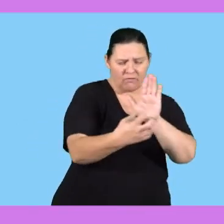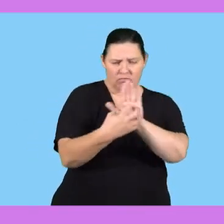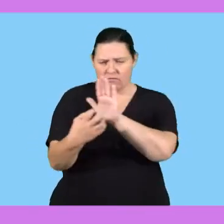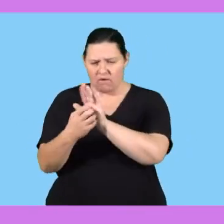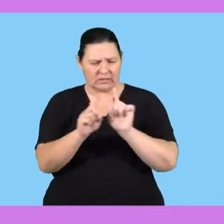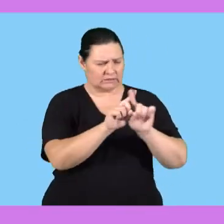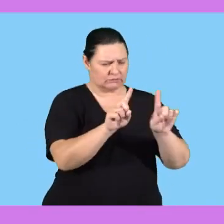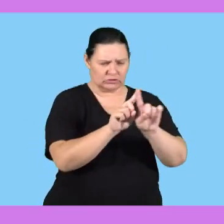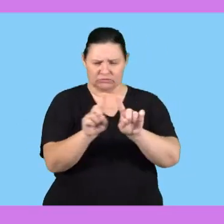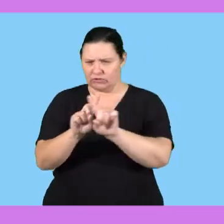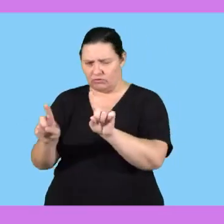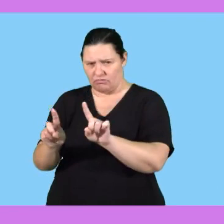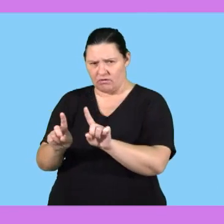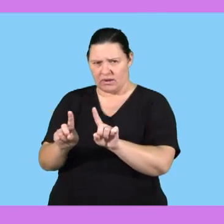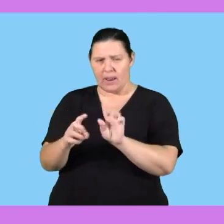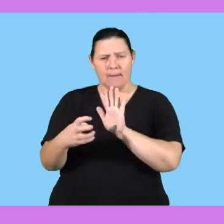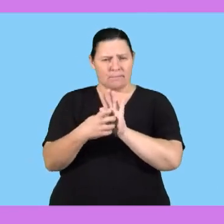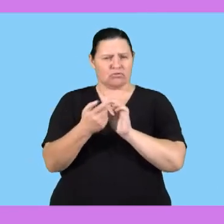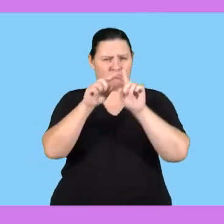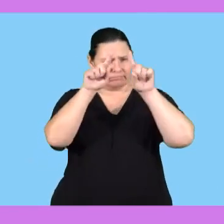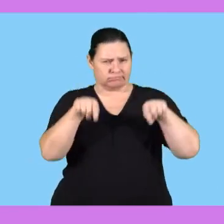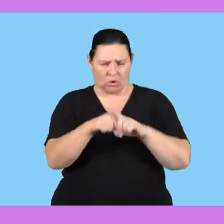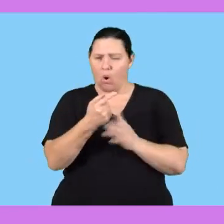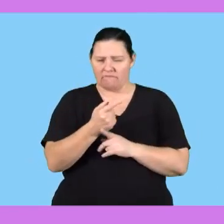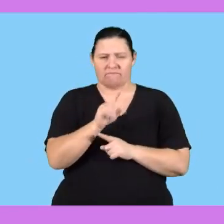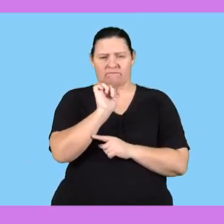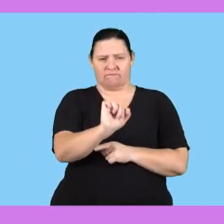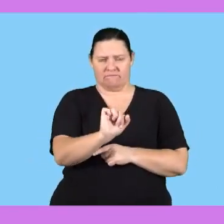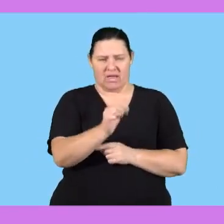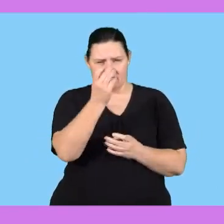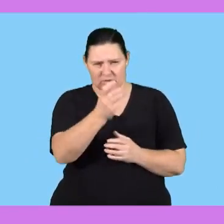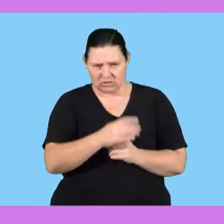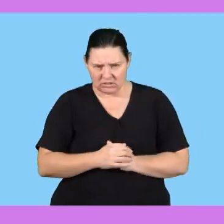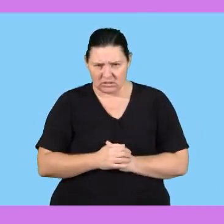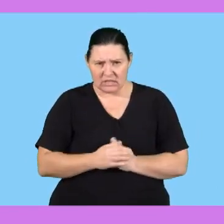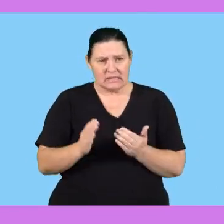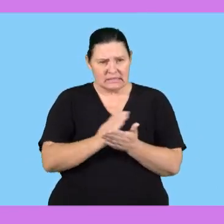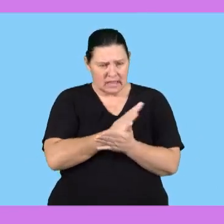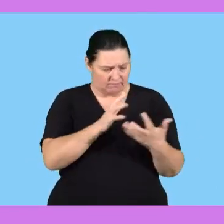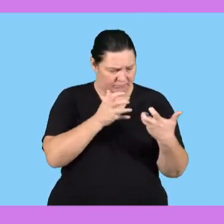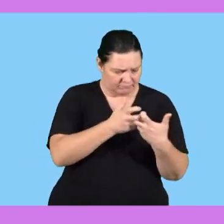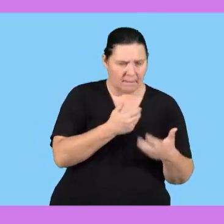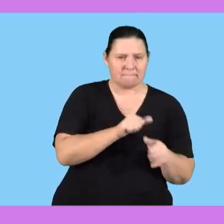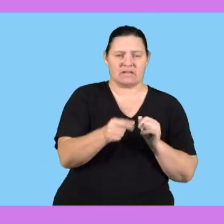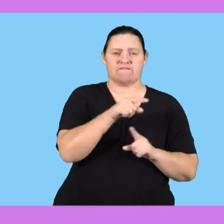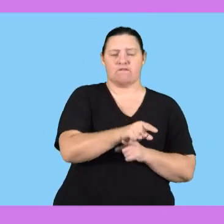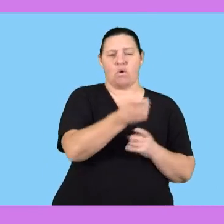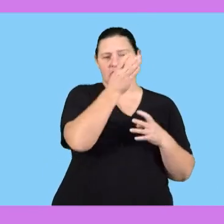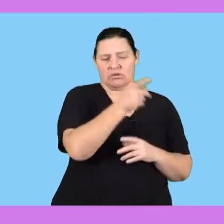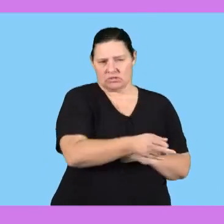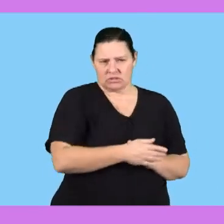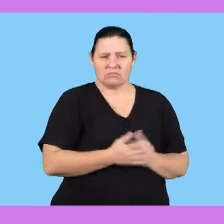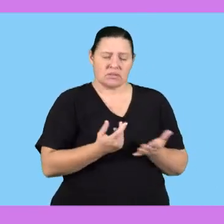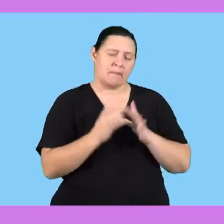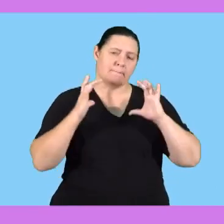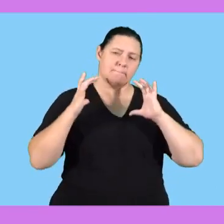graph offers a different picture of the data, and certain graphs are more appropriate for particular types of data. For example,